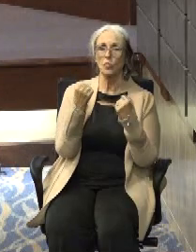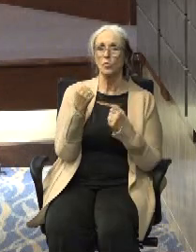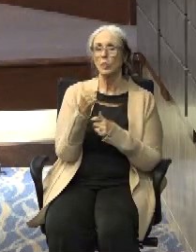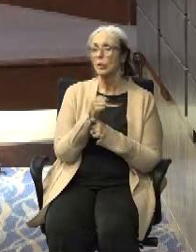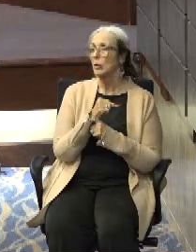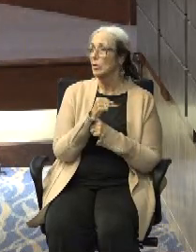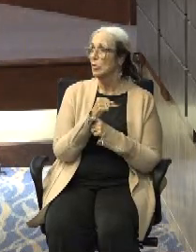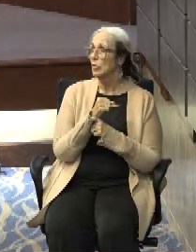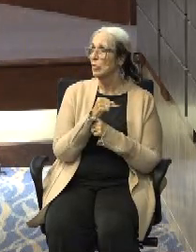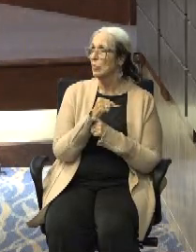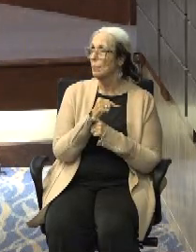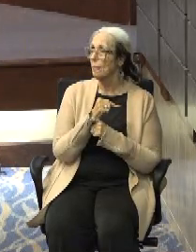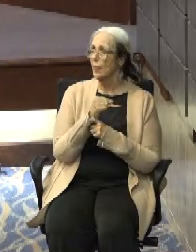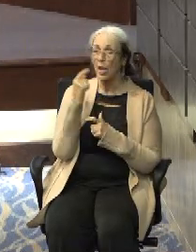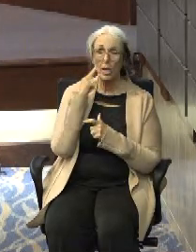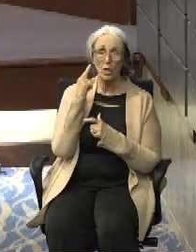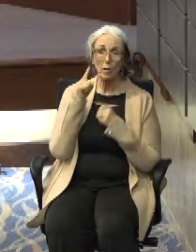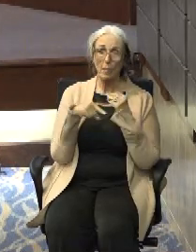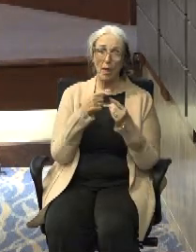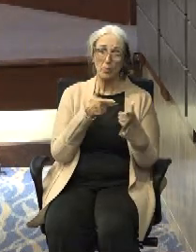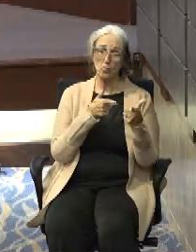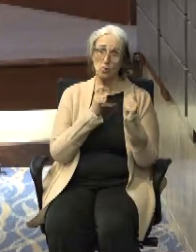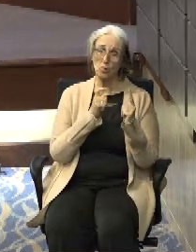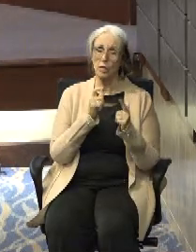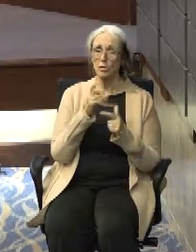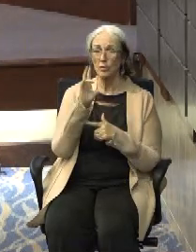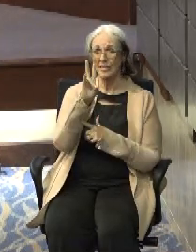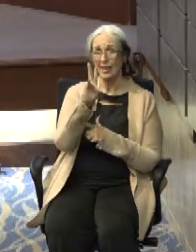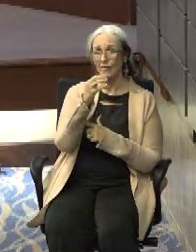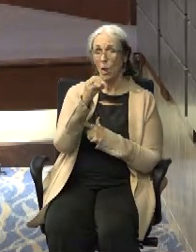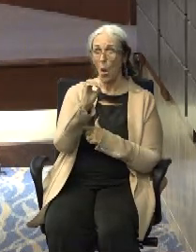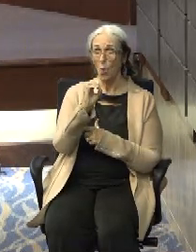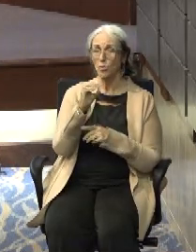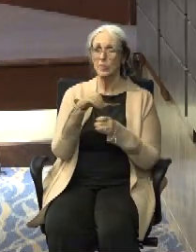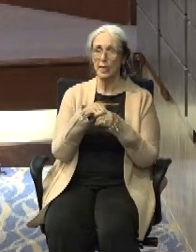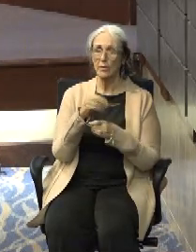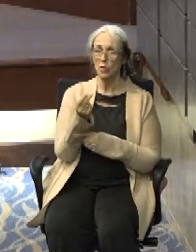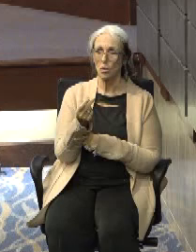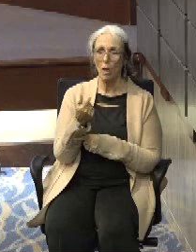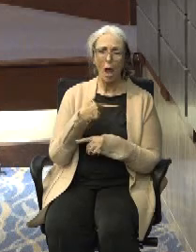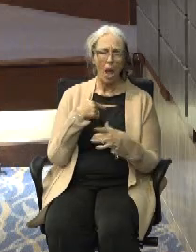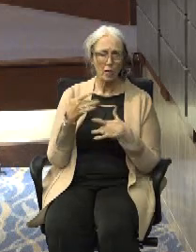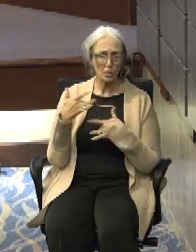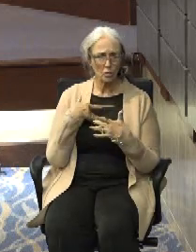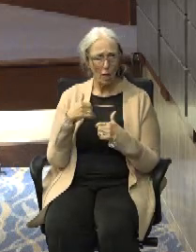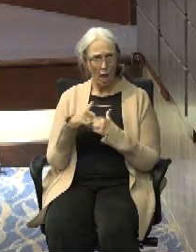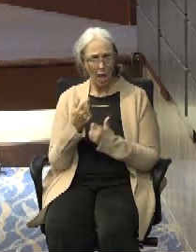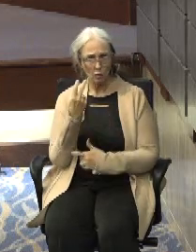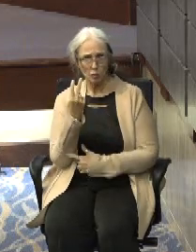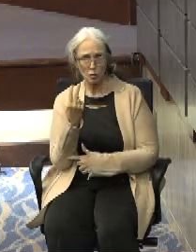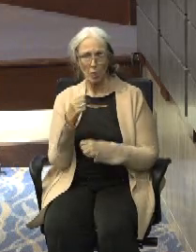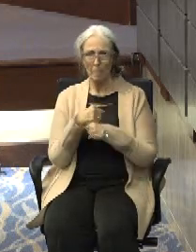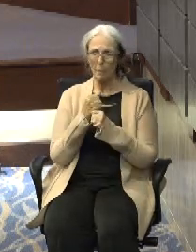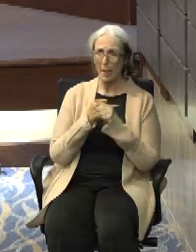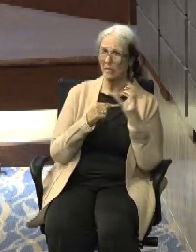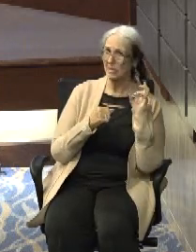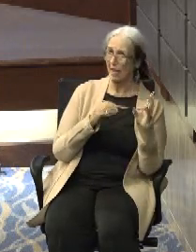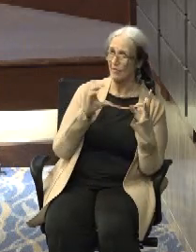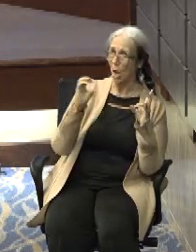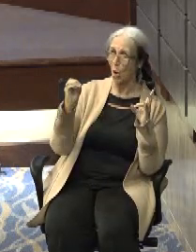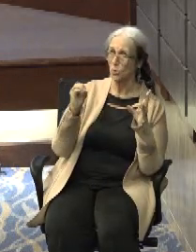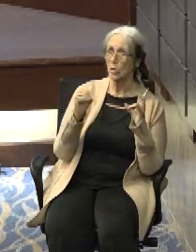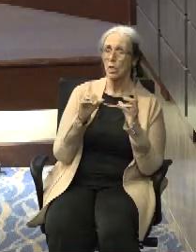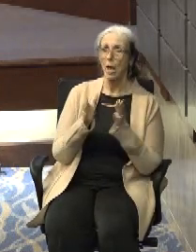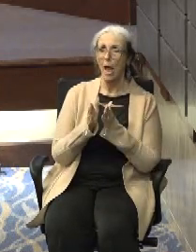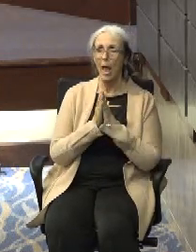shelter. After hearing about the shooting and learning there were seven holes in the dog, I was concerned how two shots could create seven holes, so I